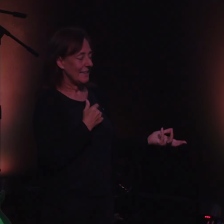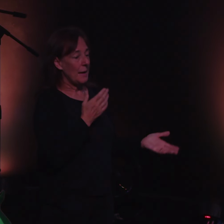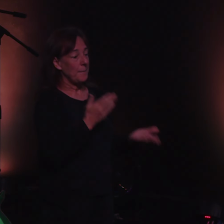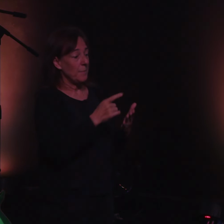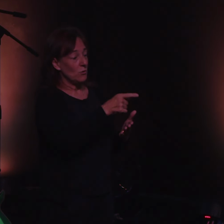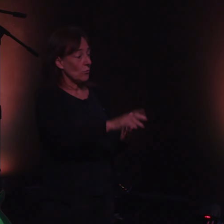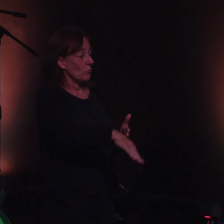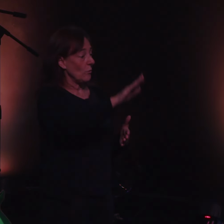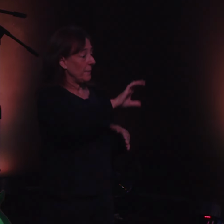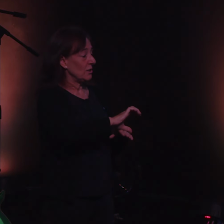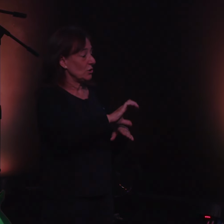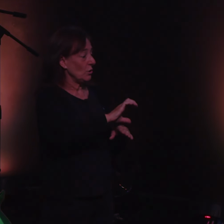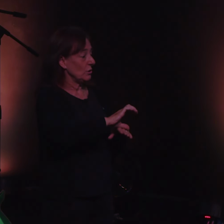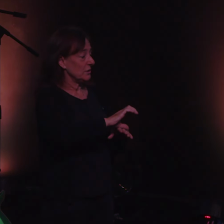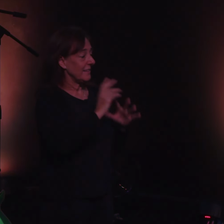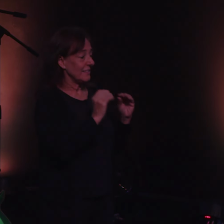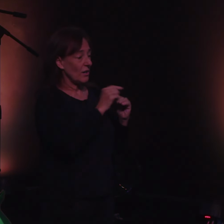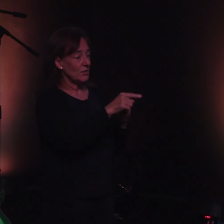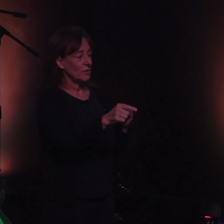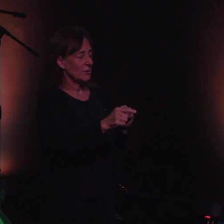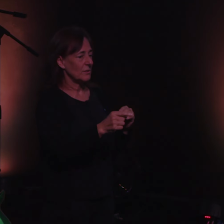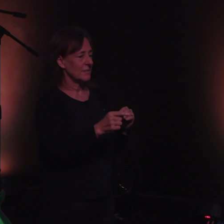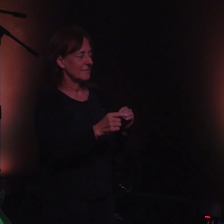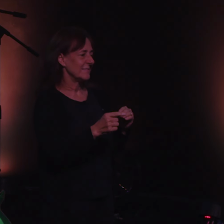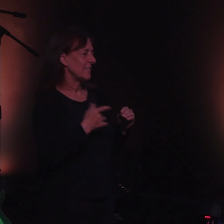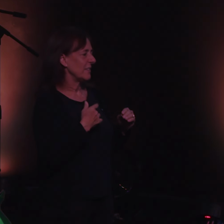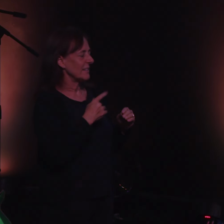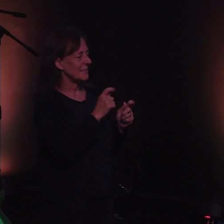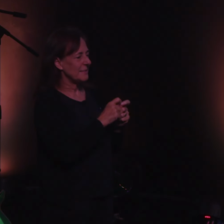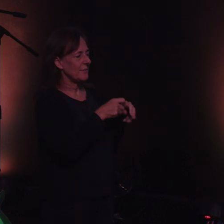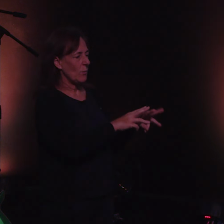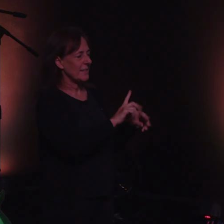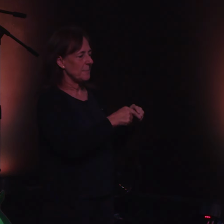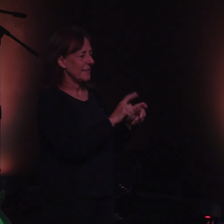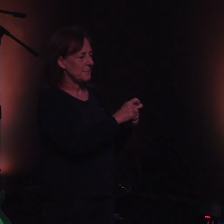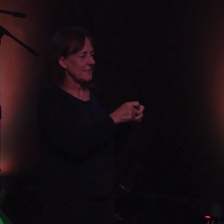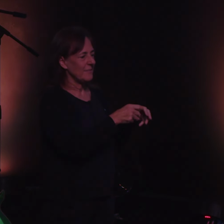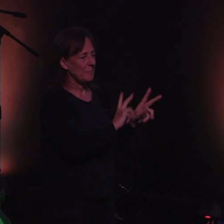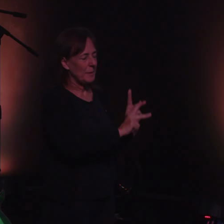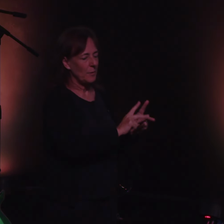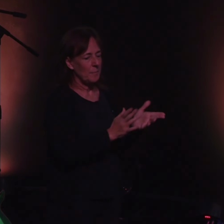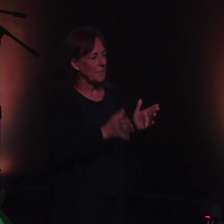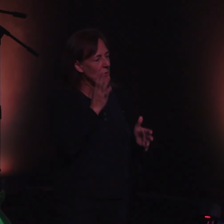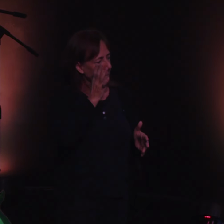maybe you grew up in a church that taught you to feel certain ways about certain people. Maybe it's a parent